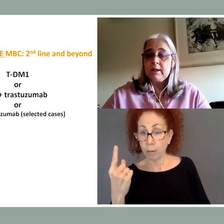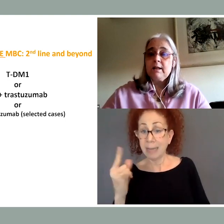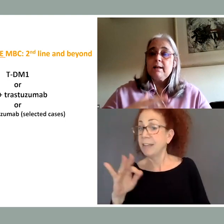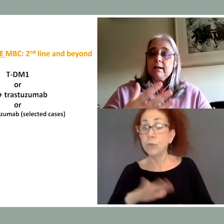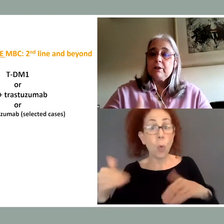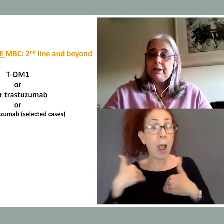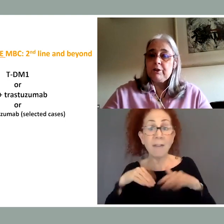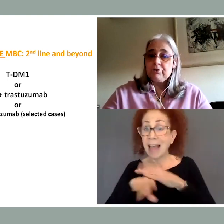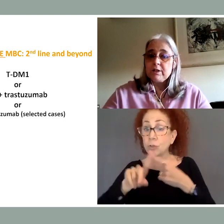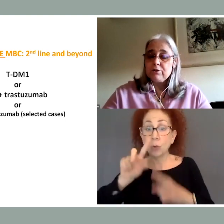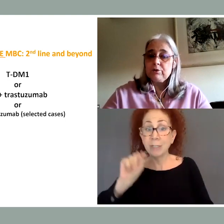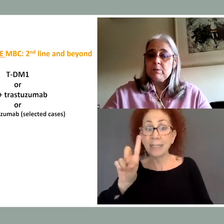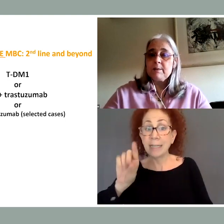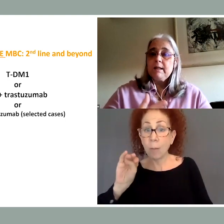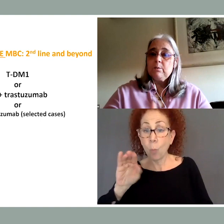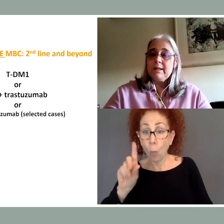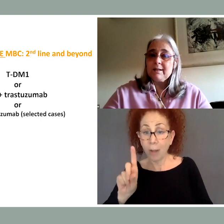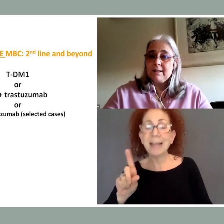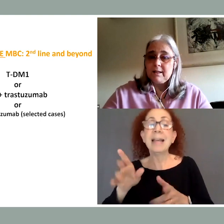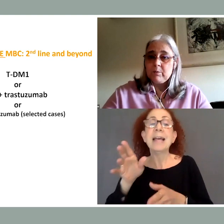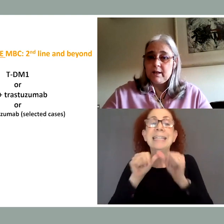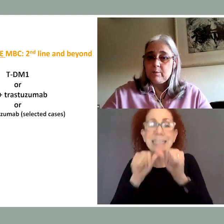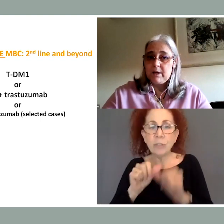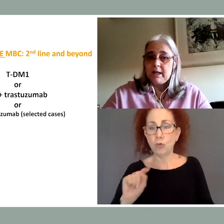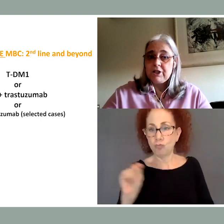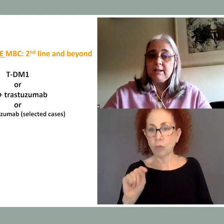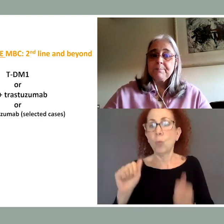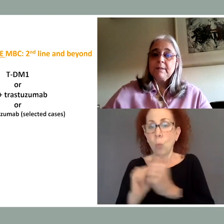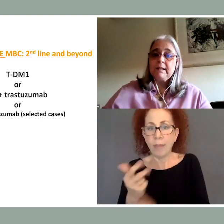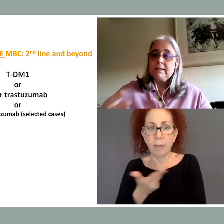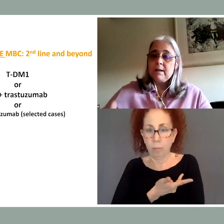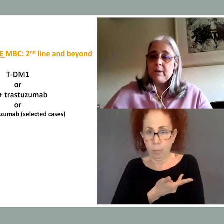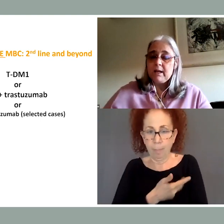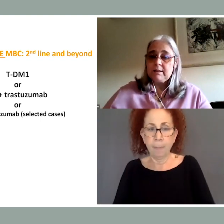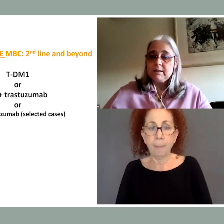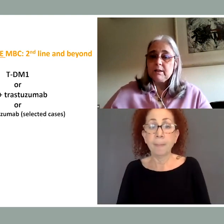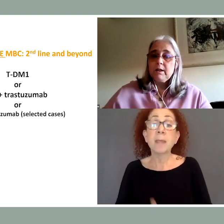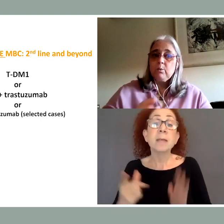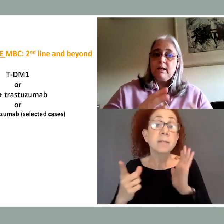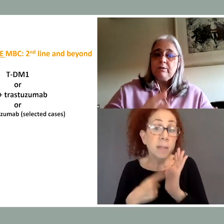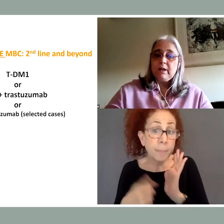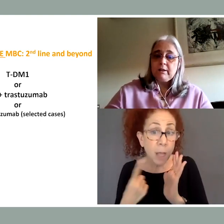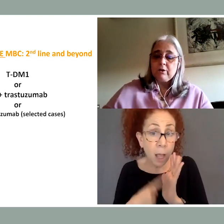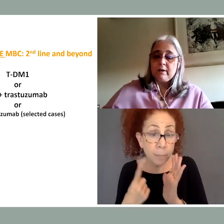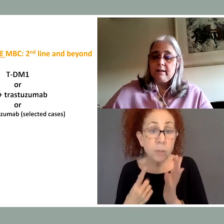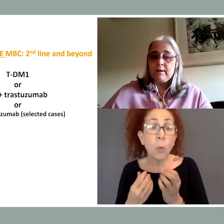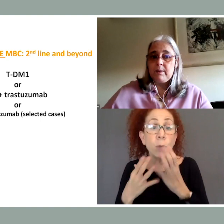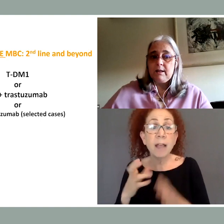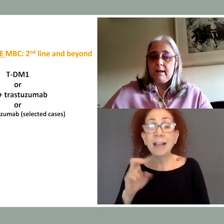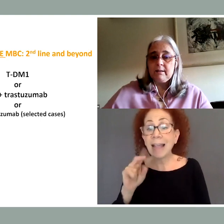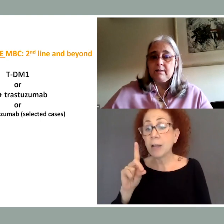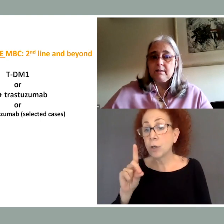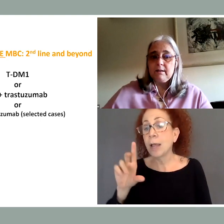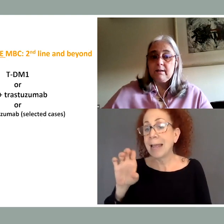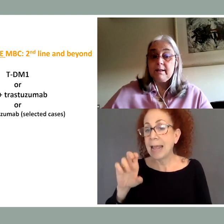to TDM1, continue Trastuzumab with another chemotherapy agent. In some cases, we give endocrine